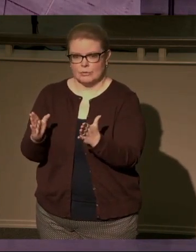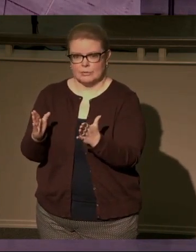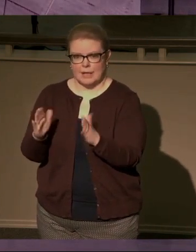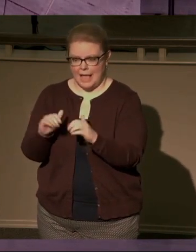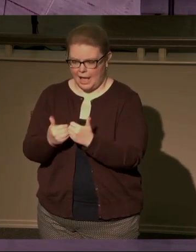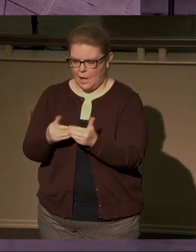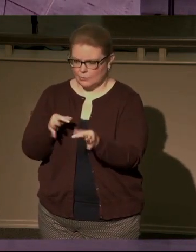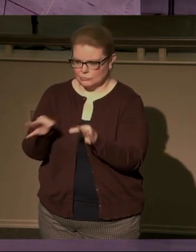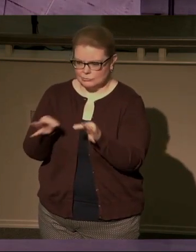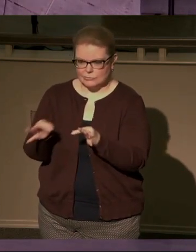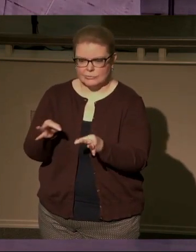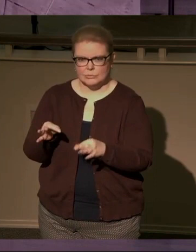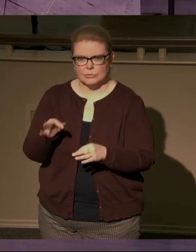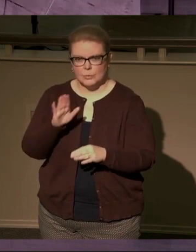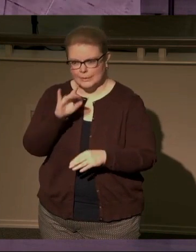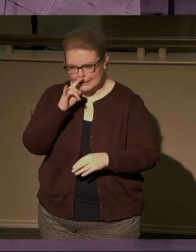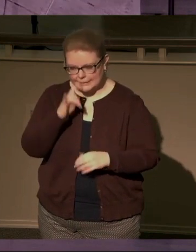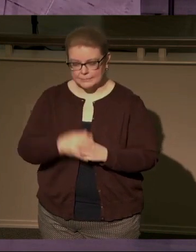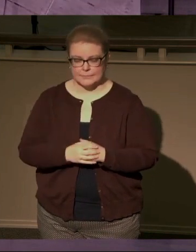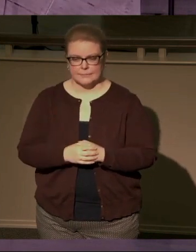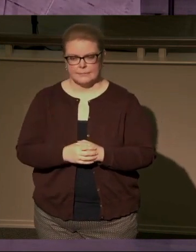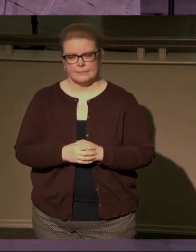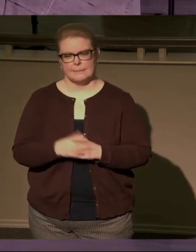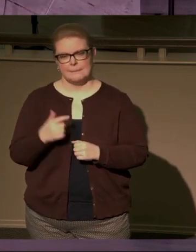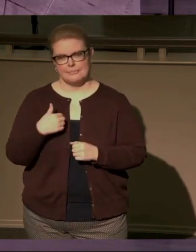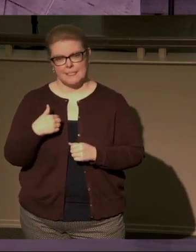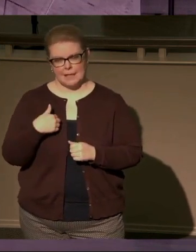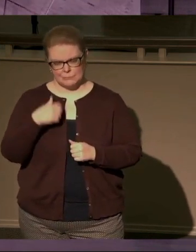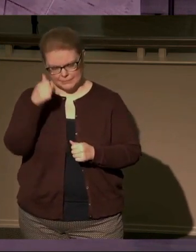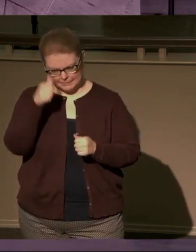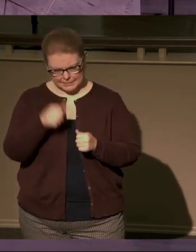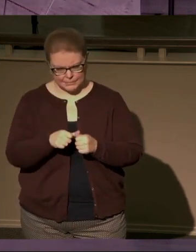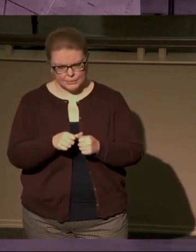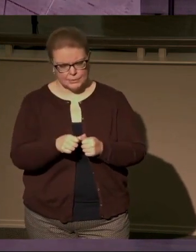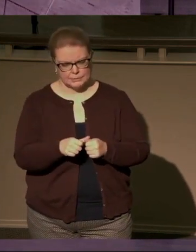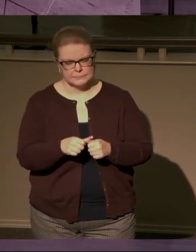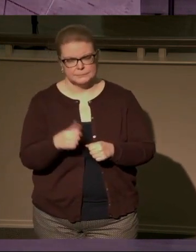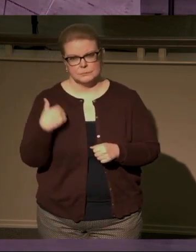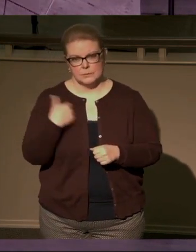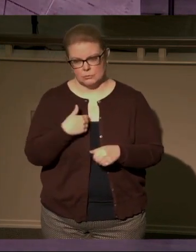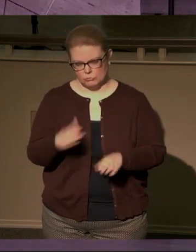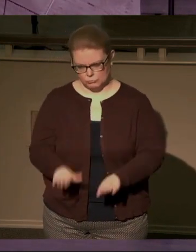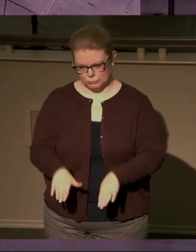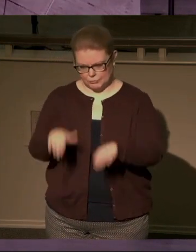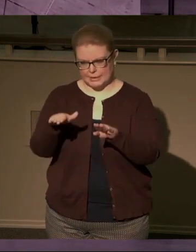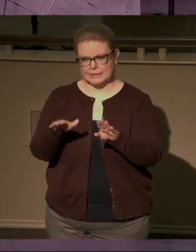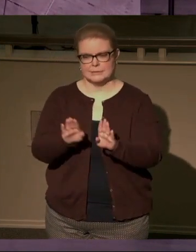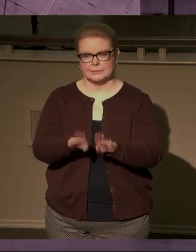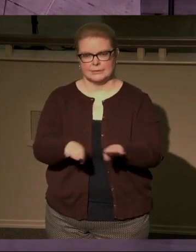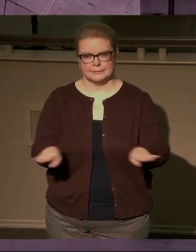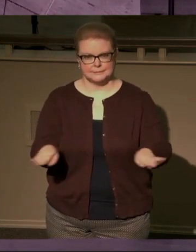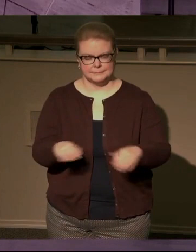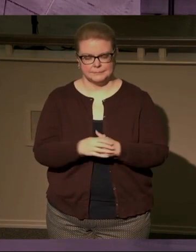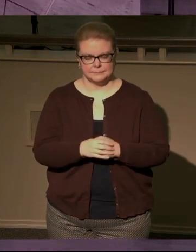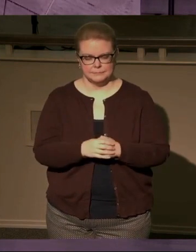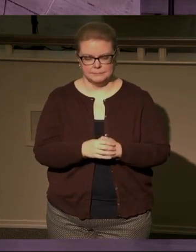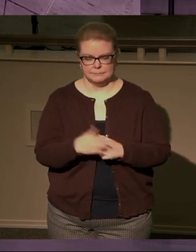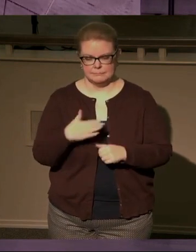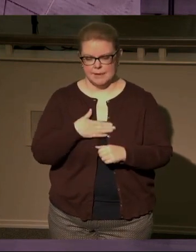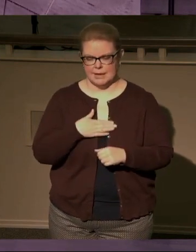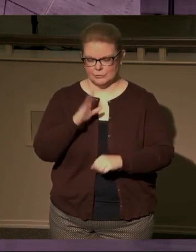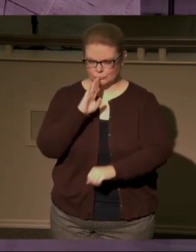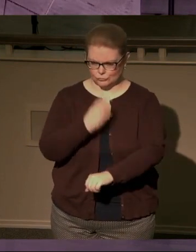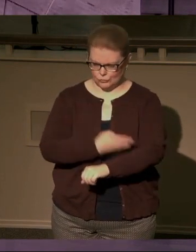talk to your kids. I remember we were raising our kids, and my daughter